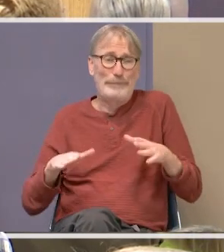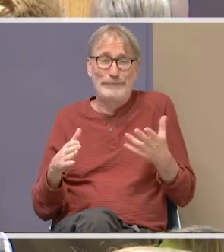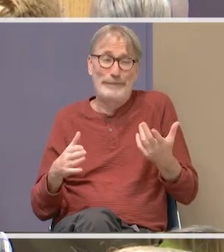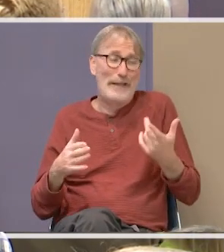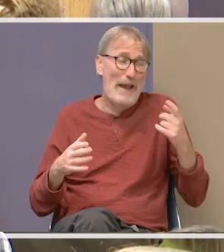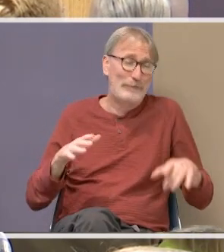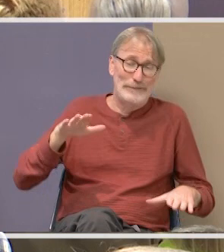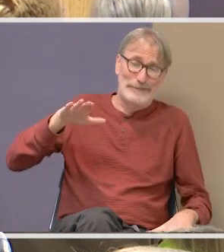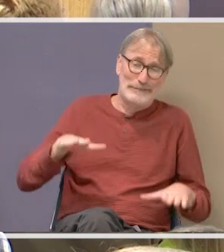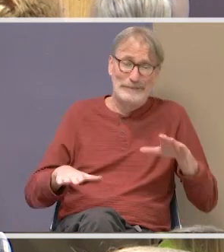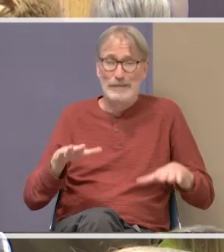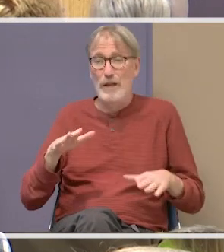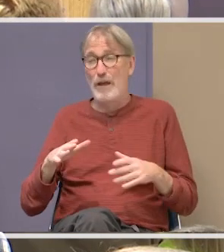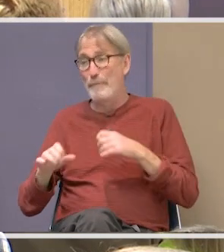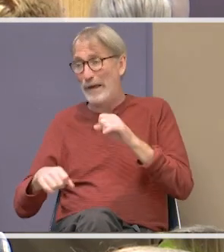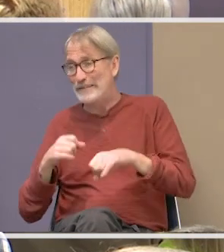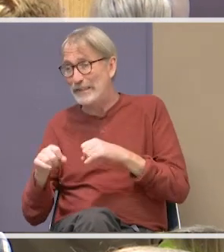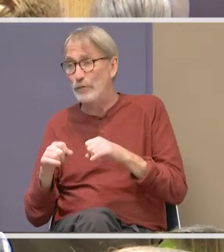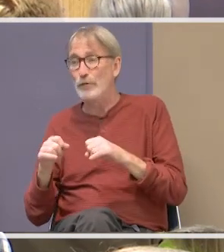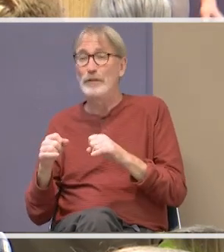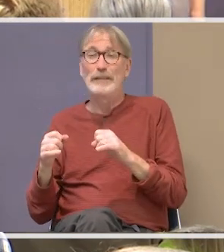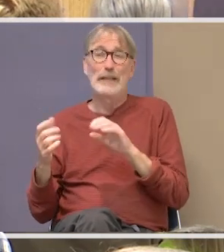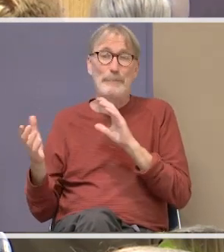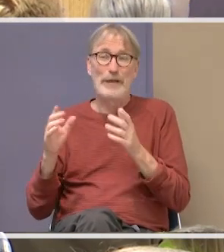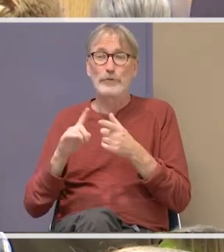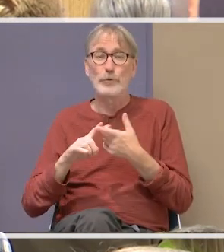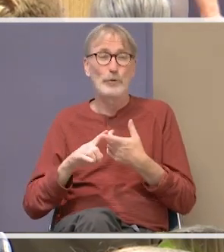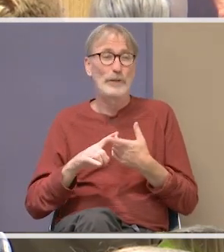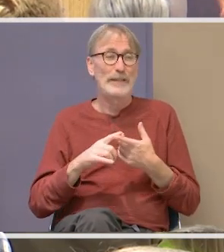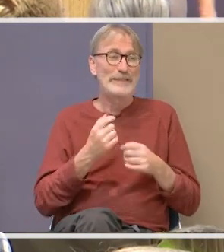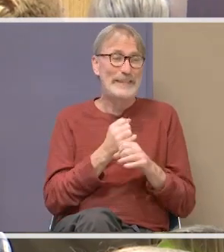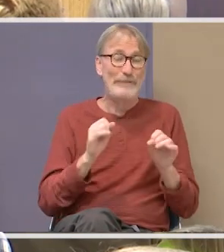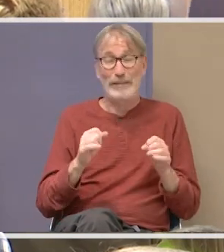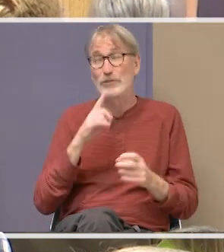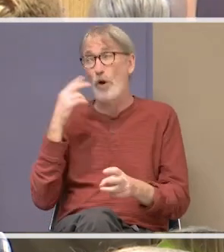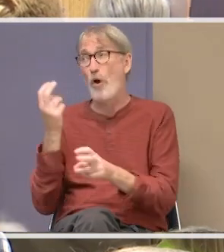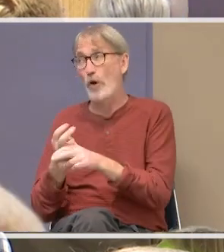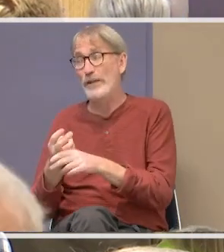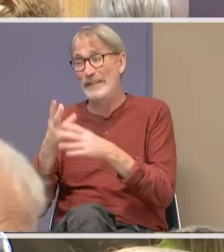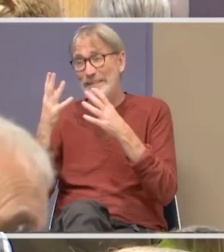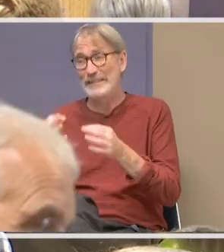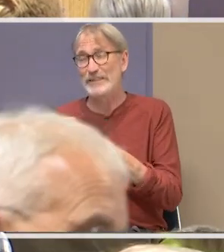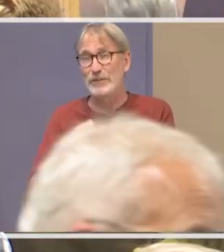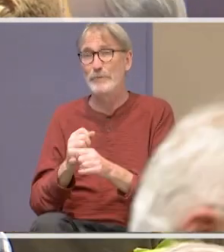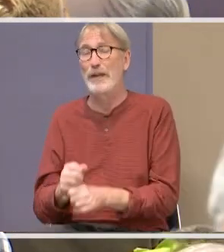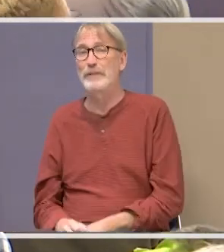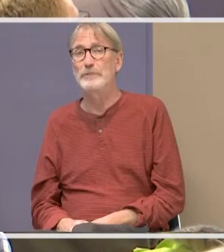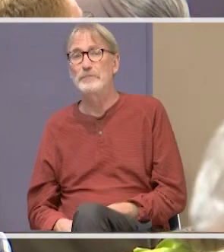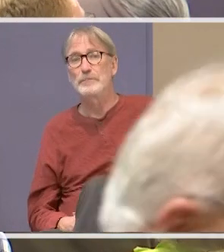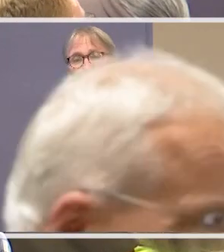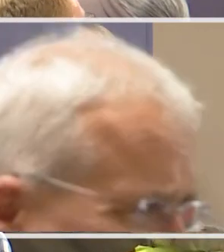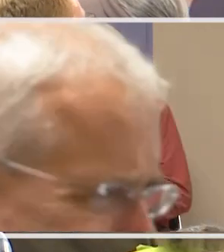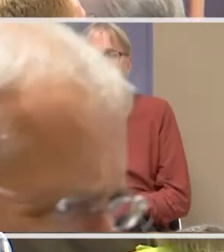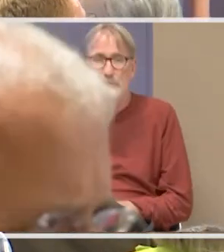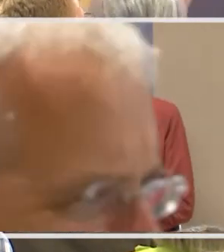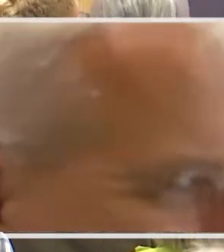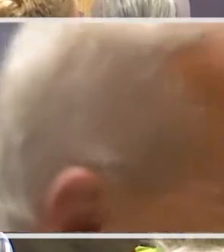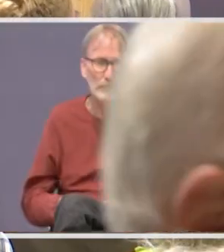in terms of bike safety versus congestion. It's a hard trade-off to consider. It's a hard decision. Okay.